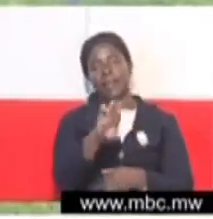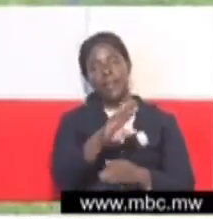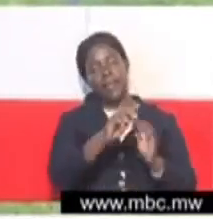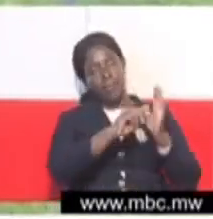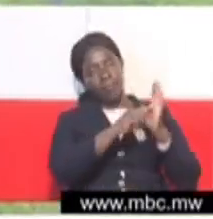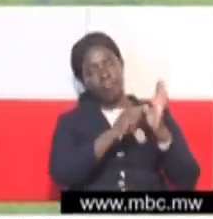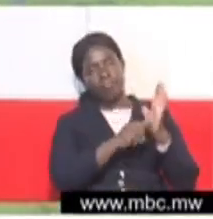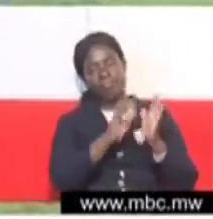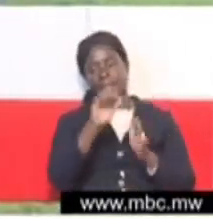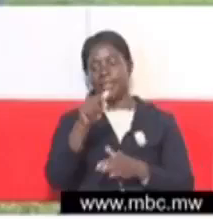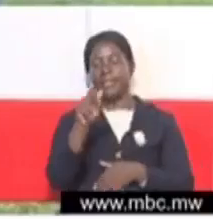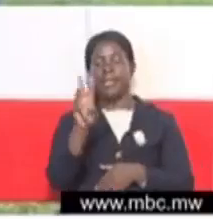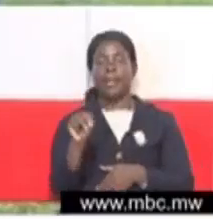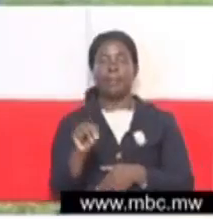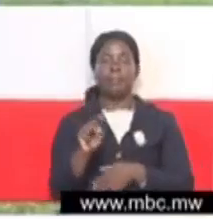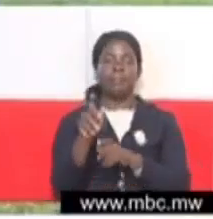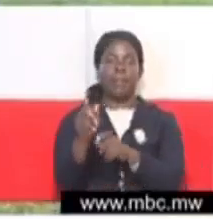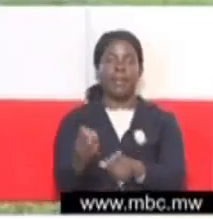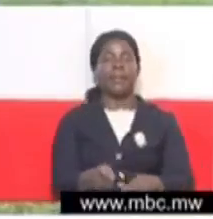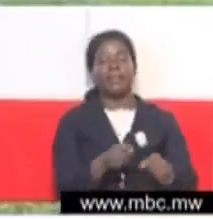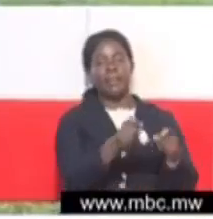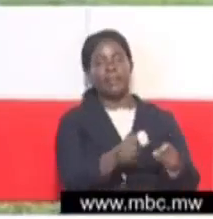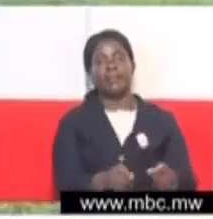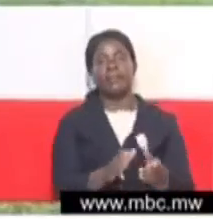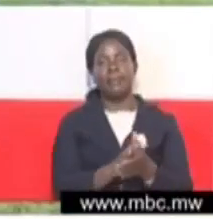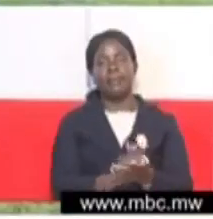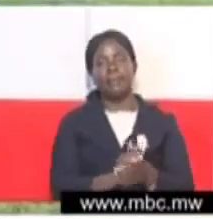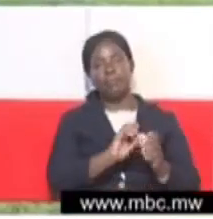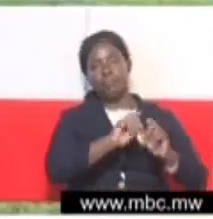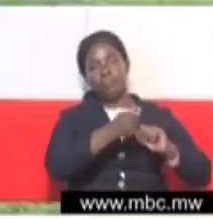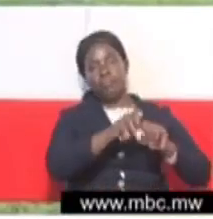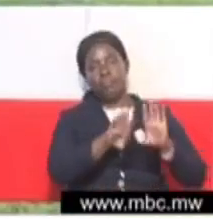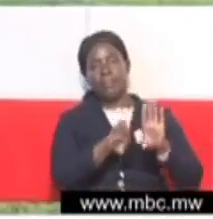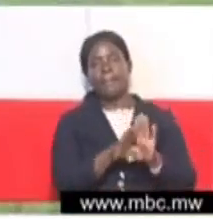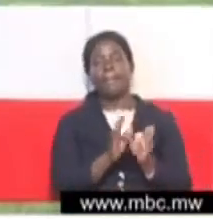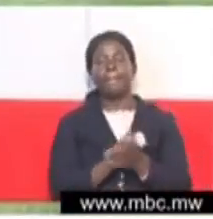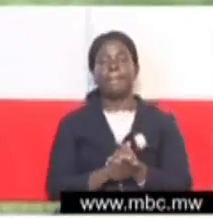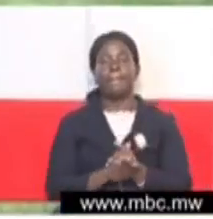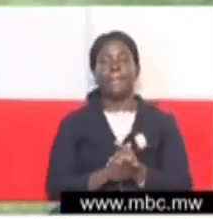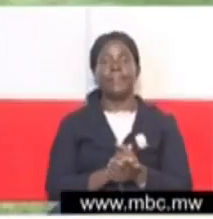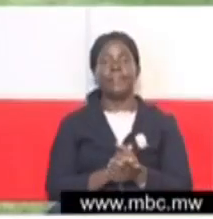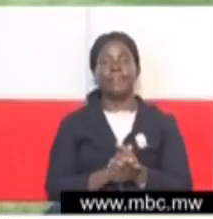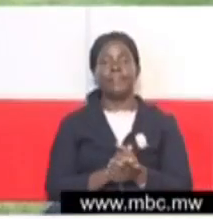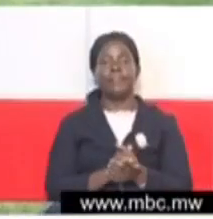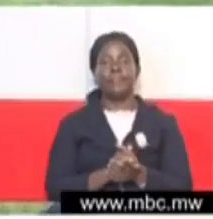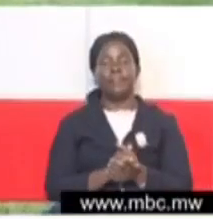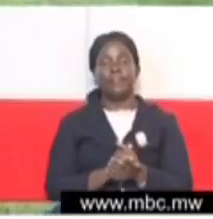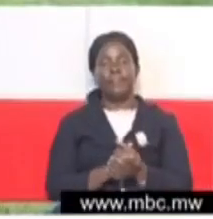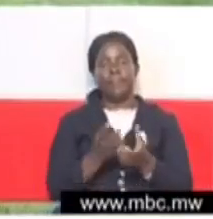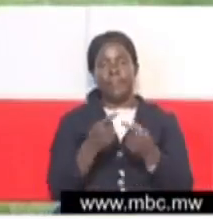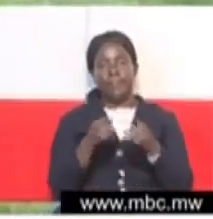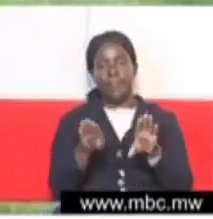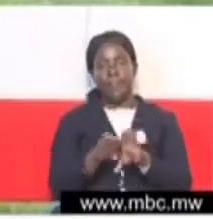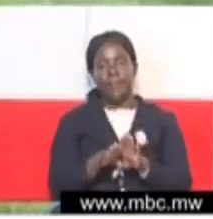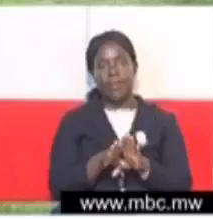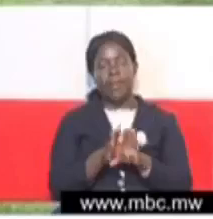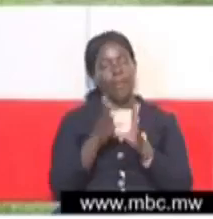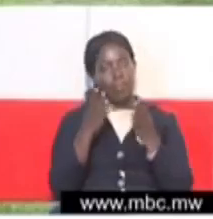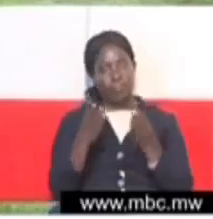ATM, agriculture modernization and mechanization. You've also got